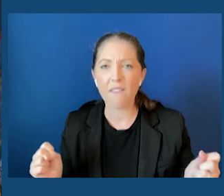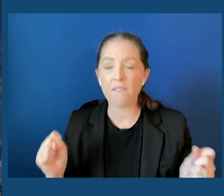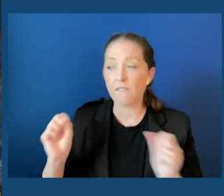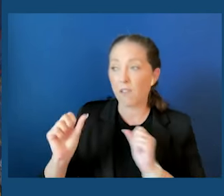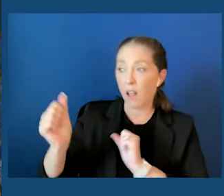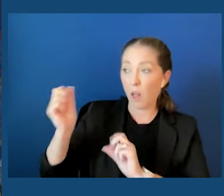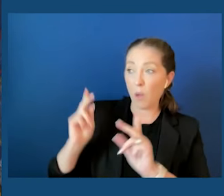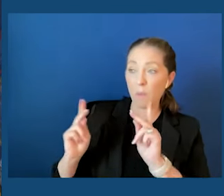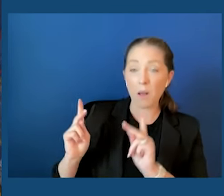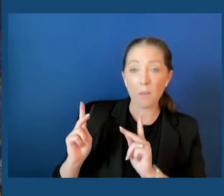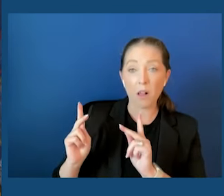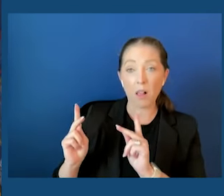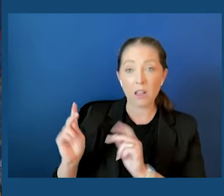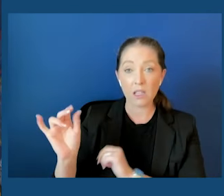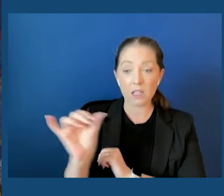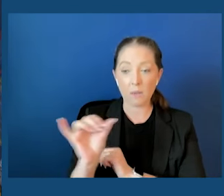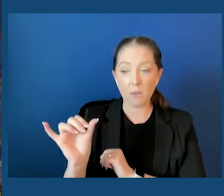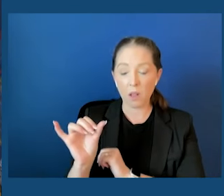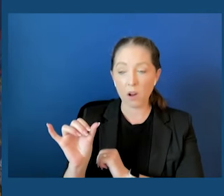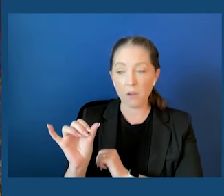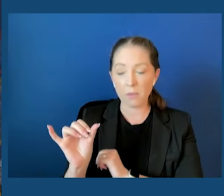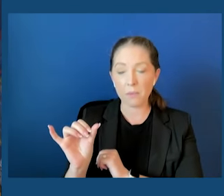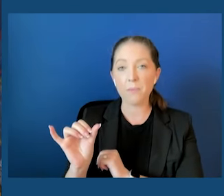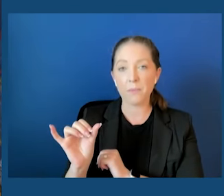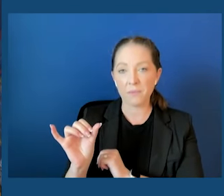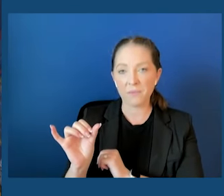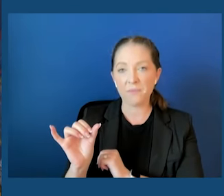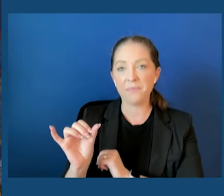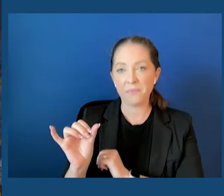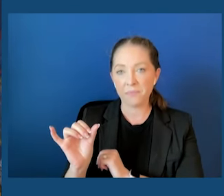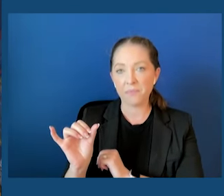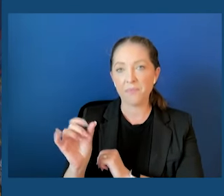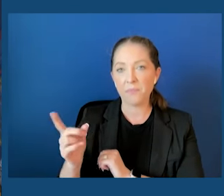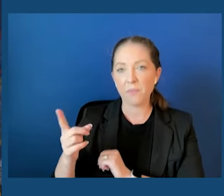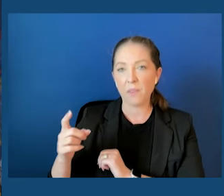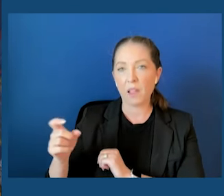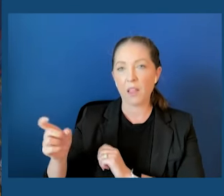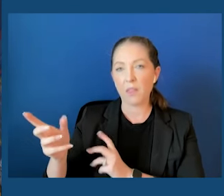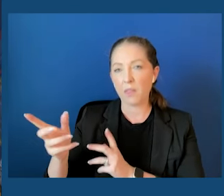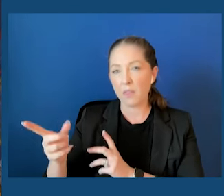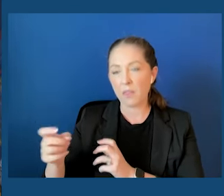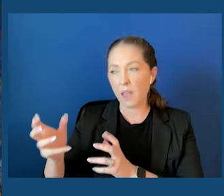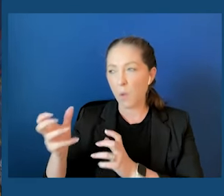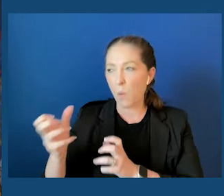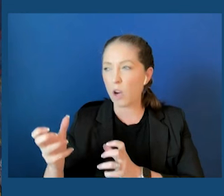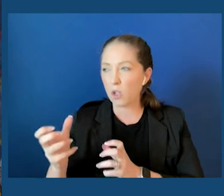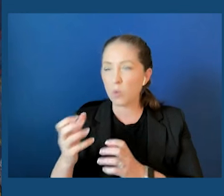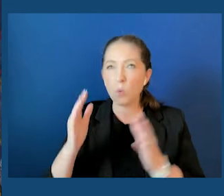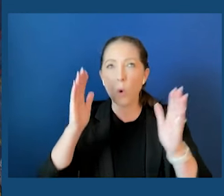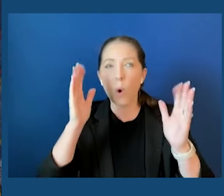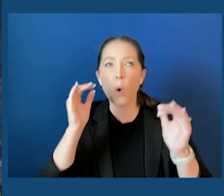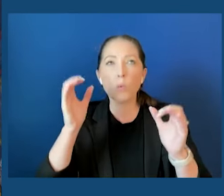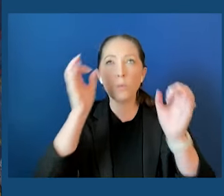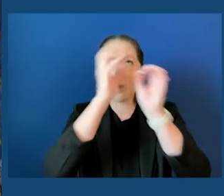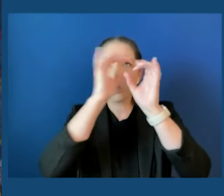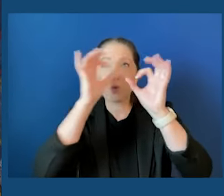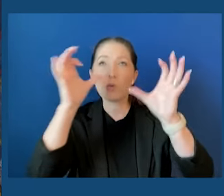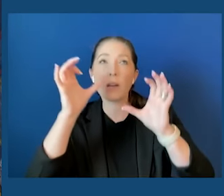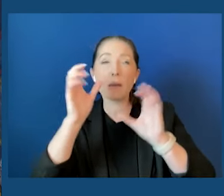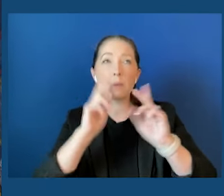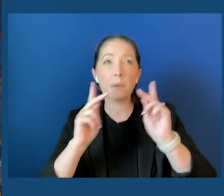were intentionally created to stunt the growth and kill the hopes of our people. And